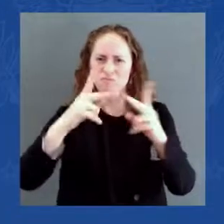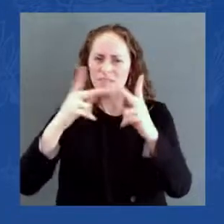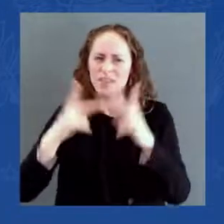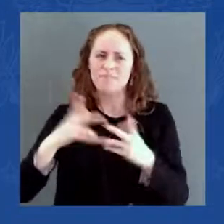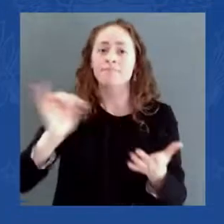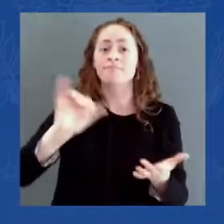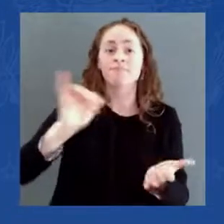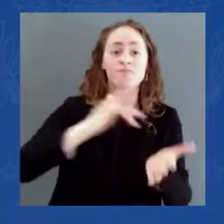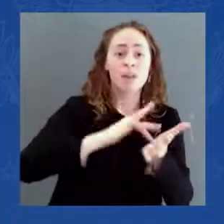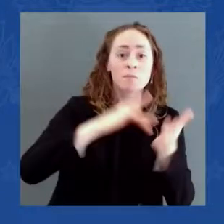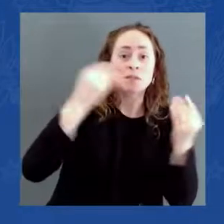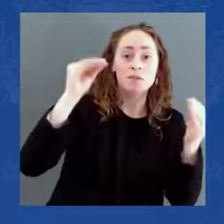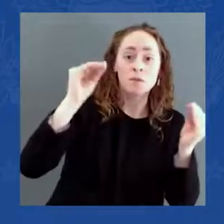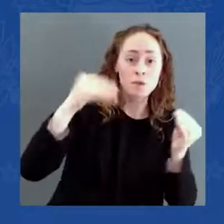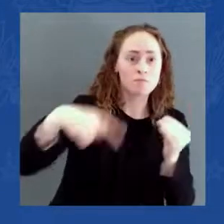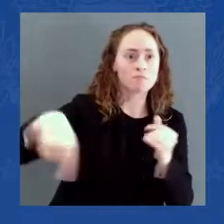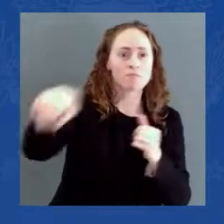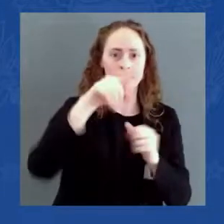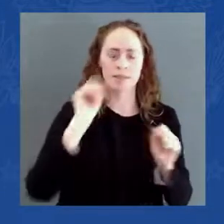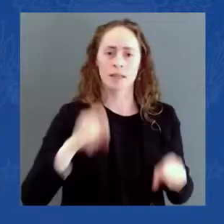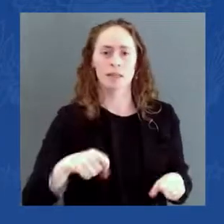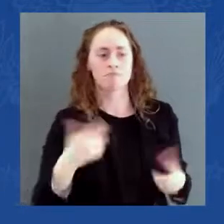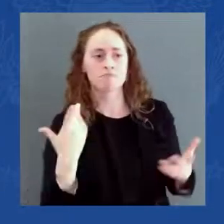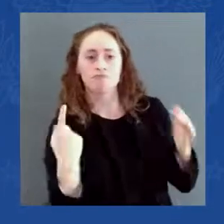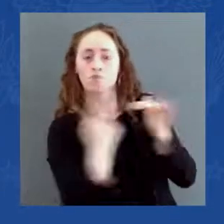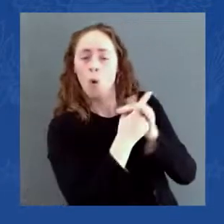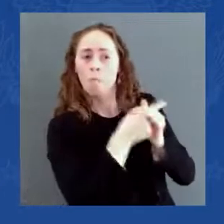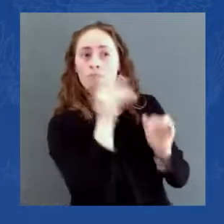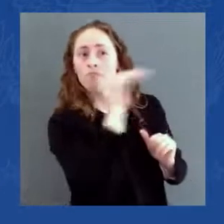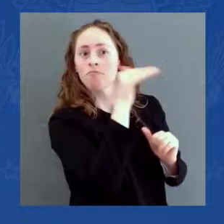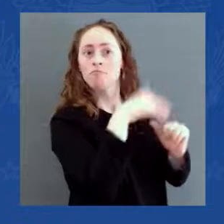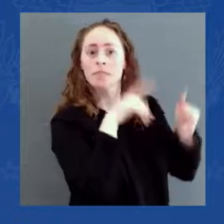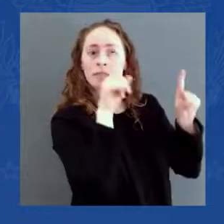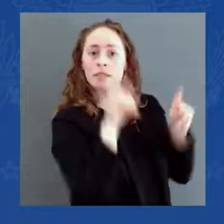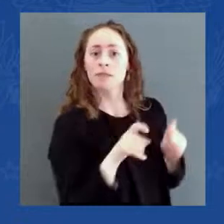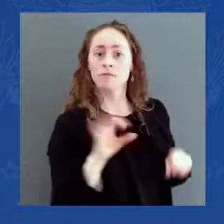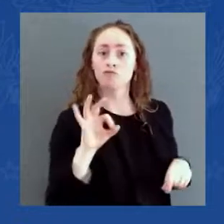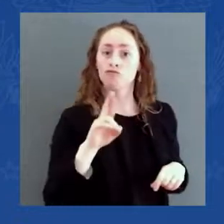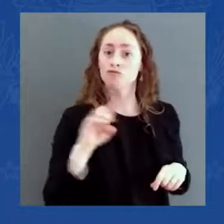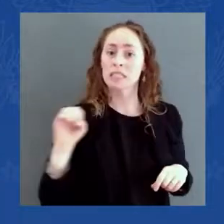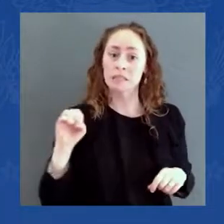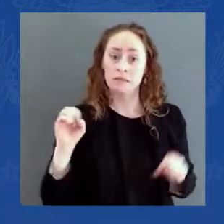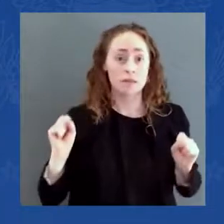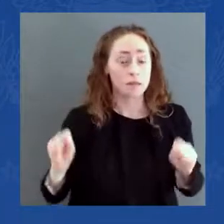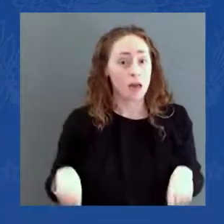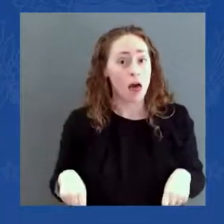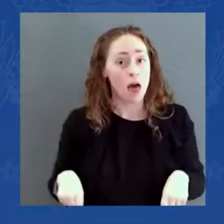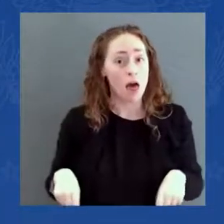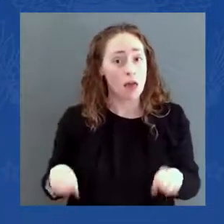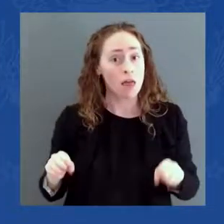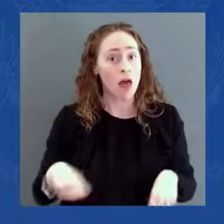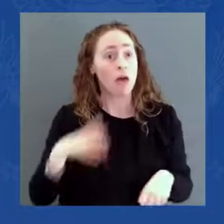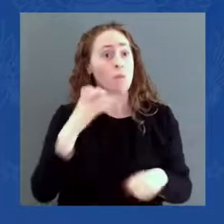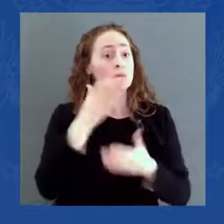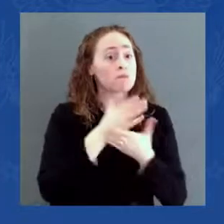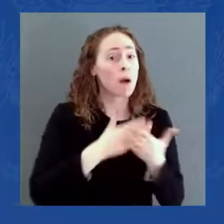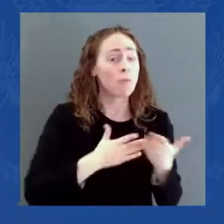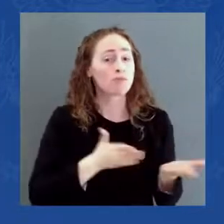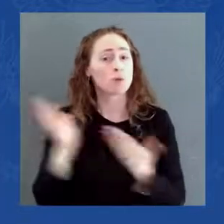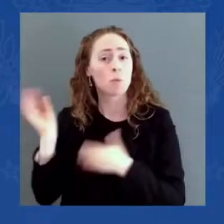this going. Fourth, we're going to continue to help communities that experience rising cases this winter and